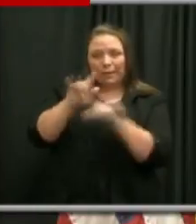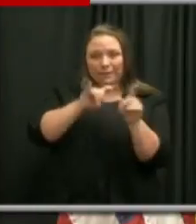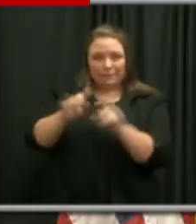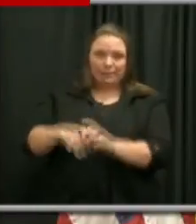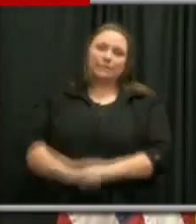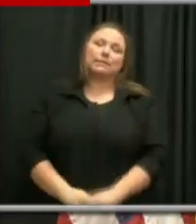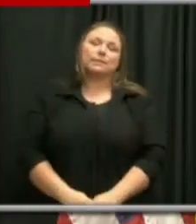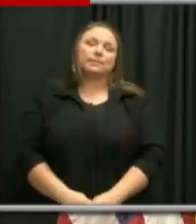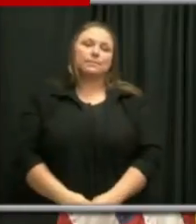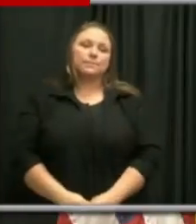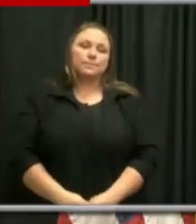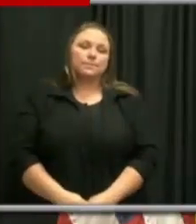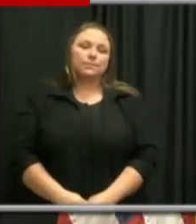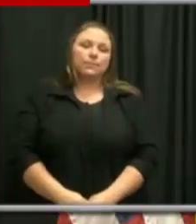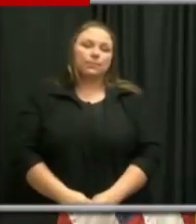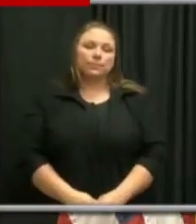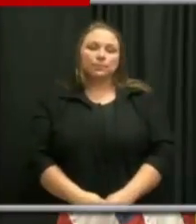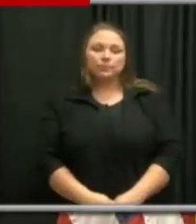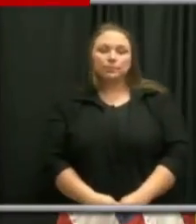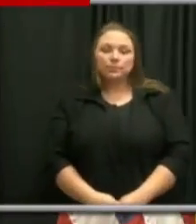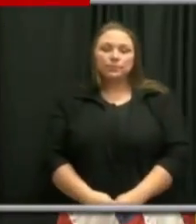useful. So